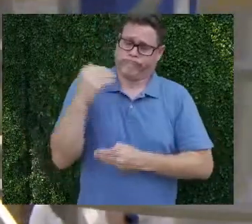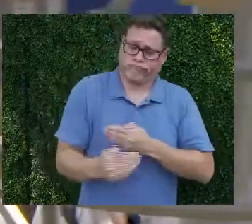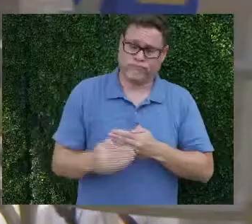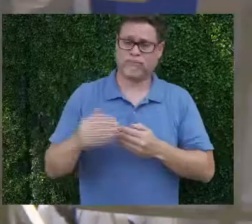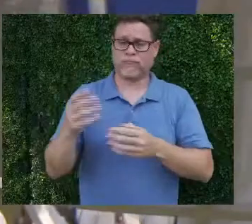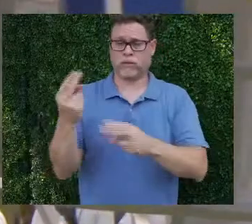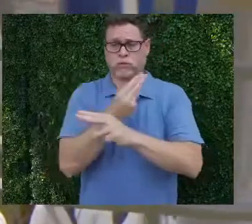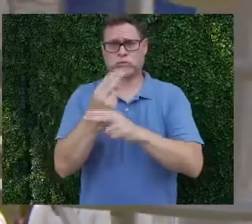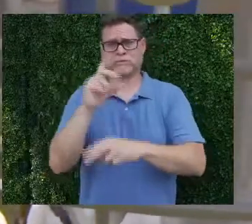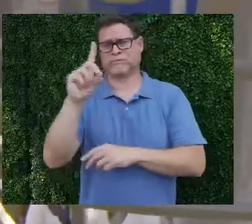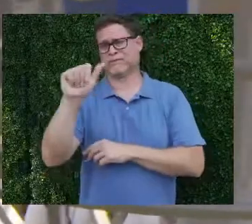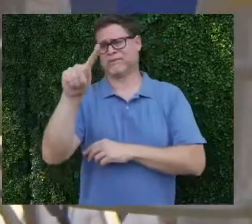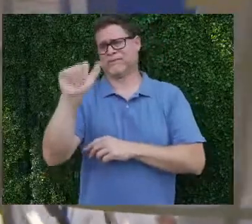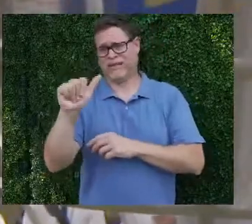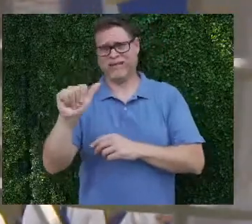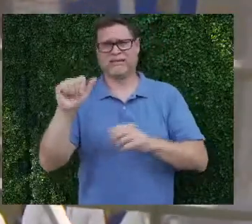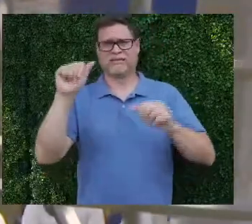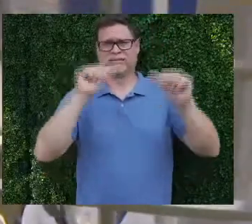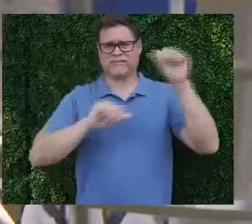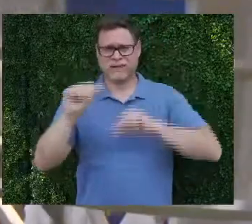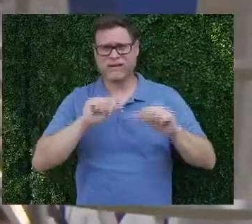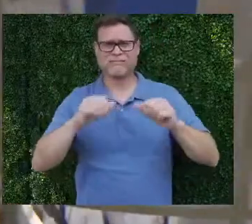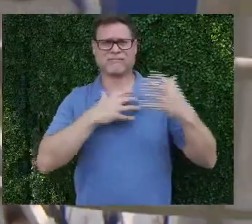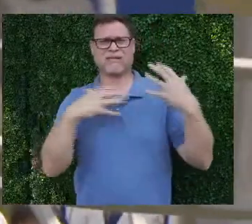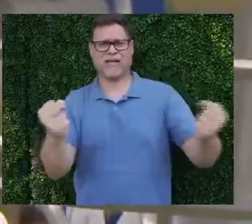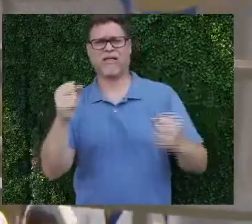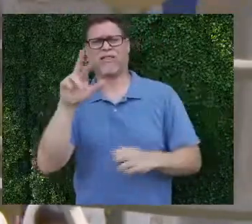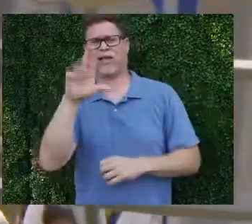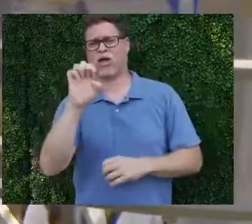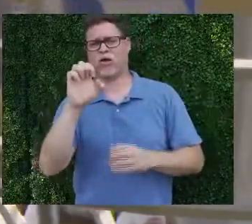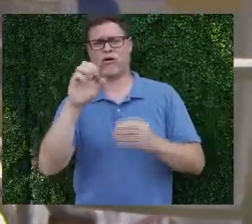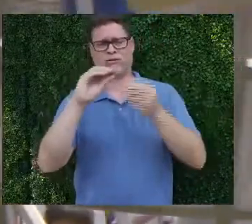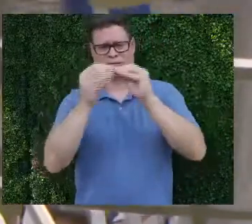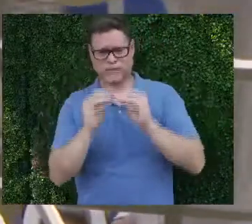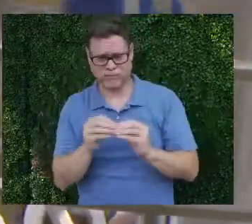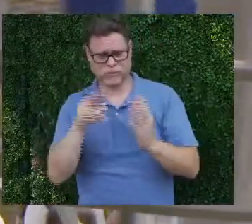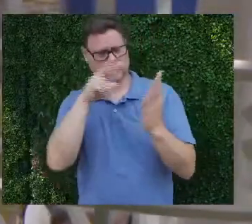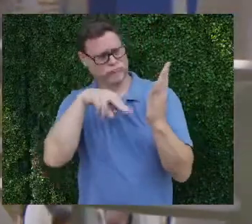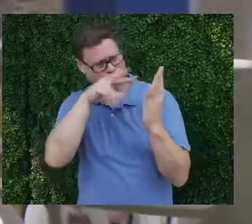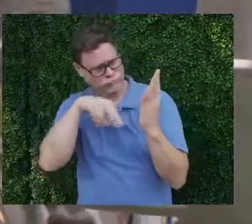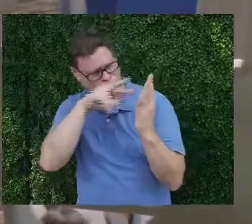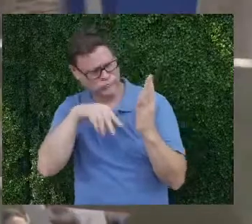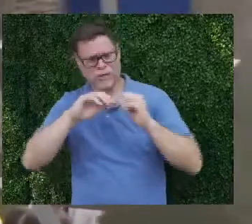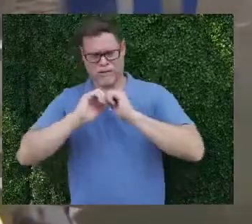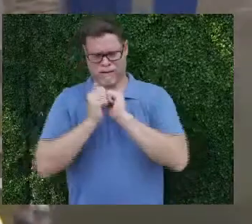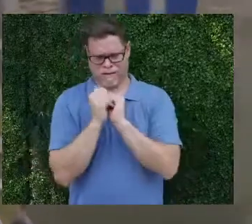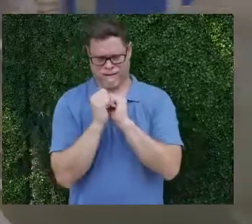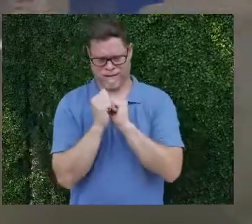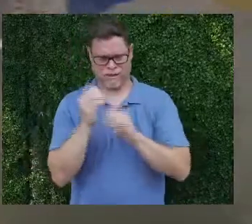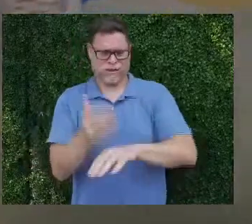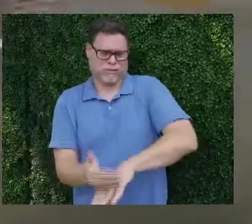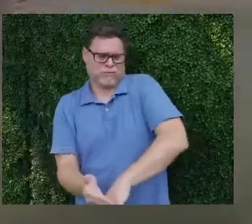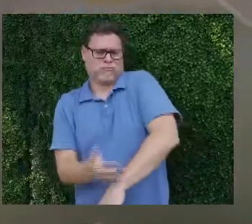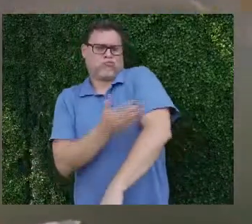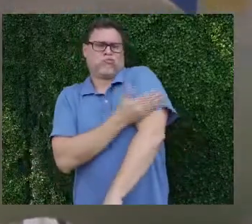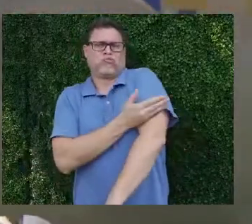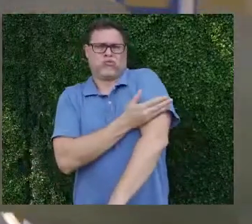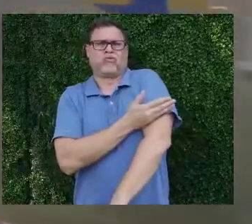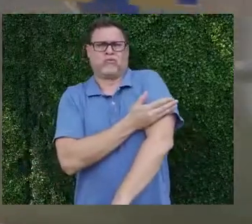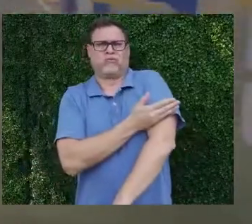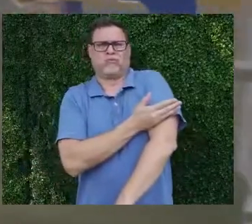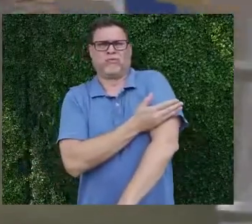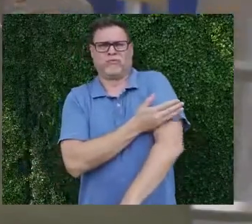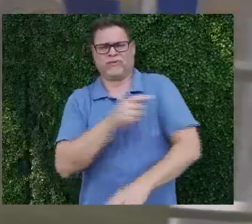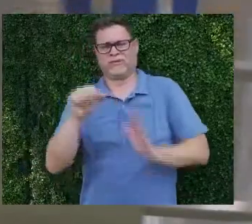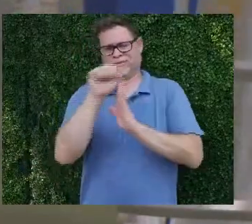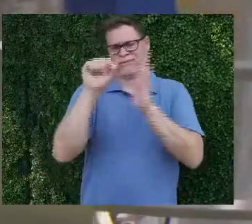data, scientific data, healthcare data, and he's watching how we can improve the status of our state. And